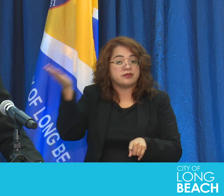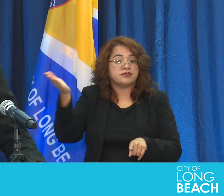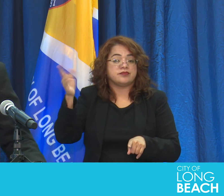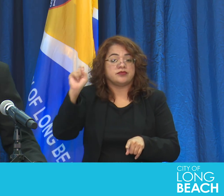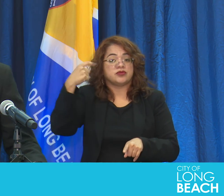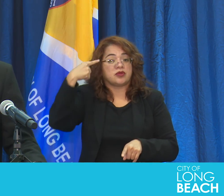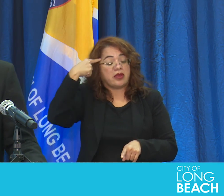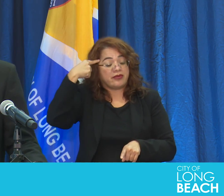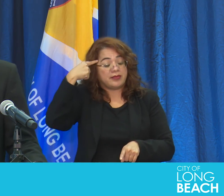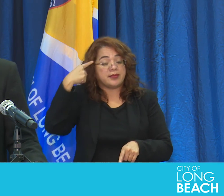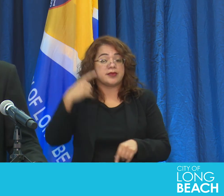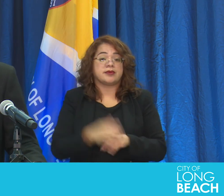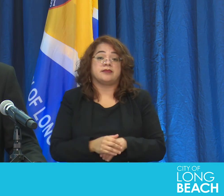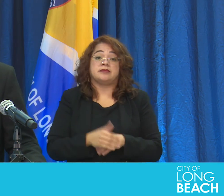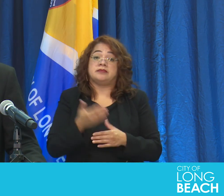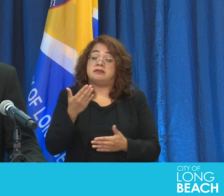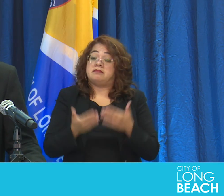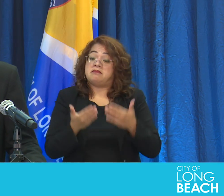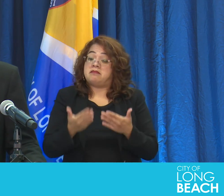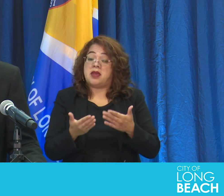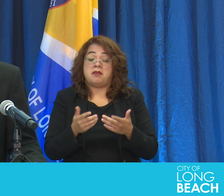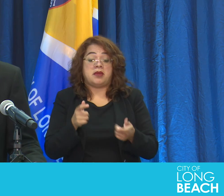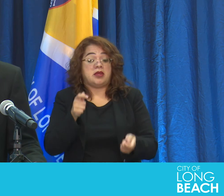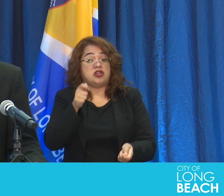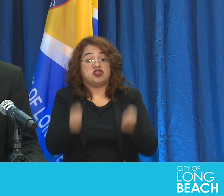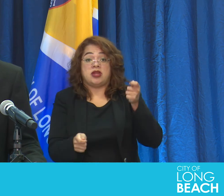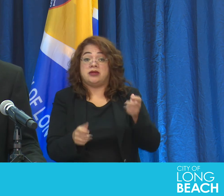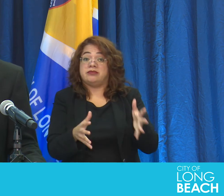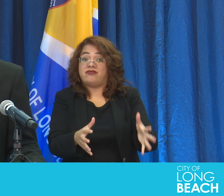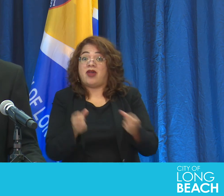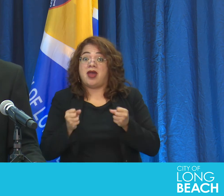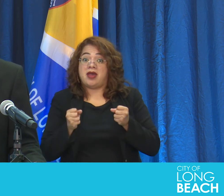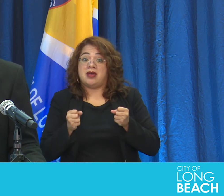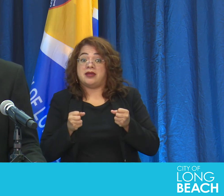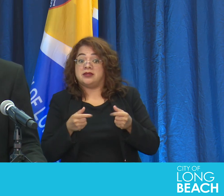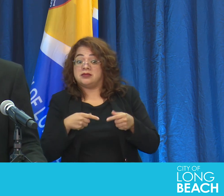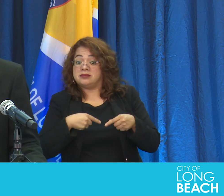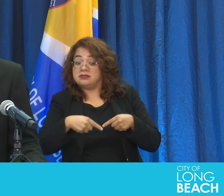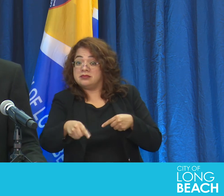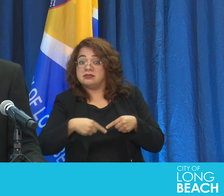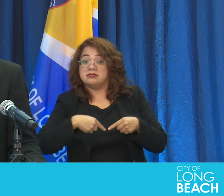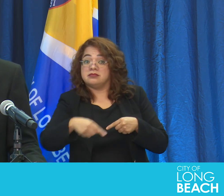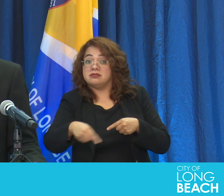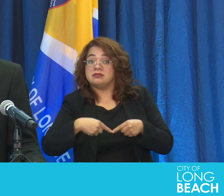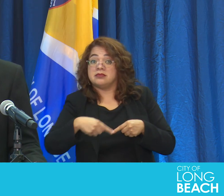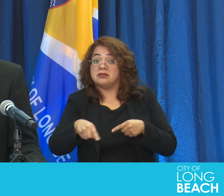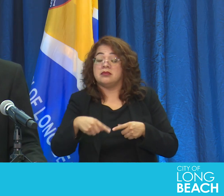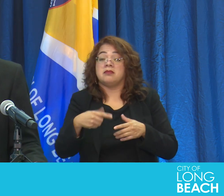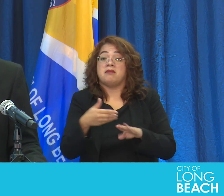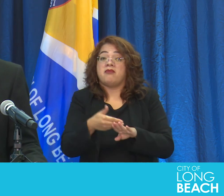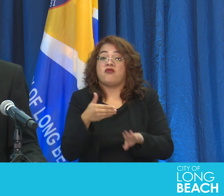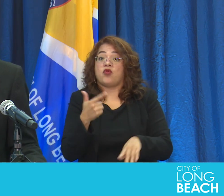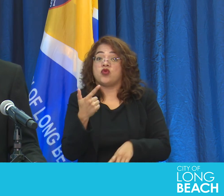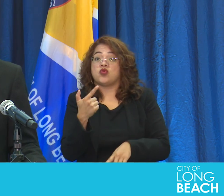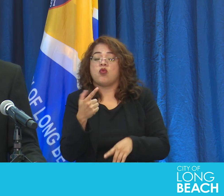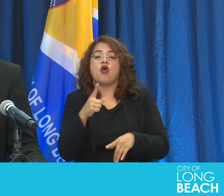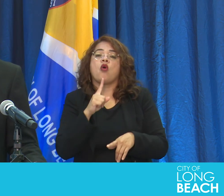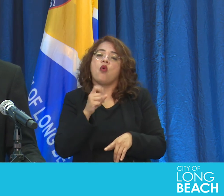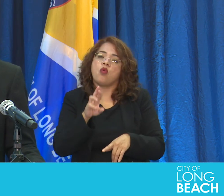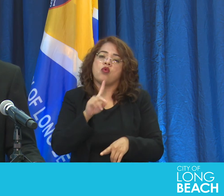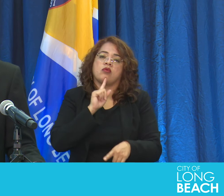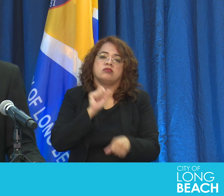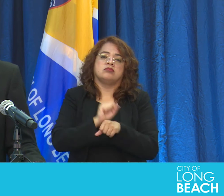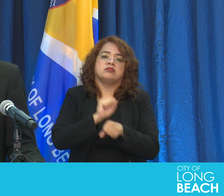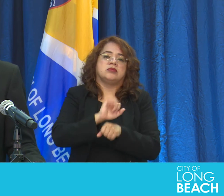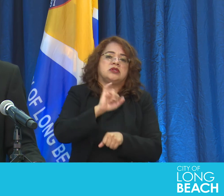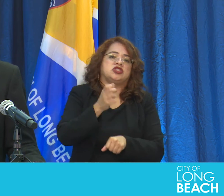before the end of the year even, that could actually help us make much larger investments and